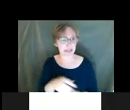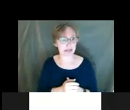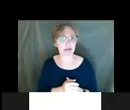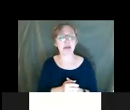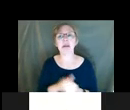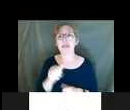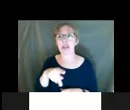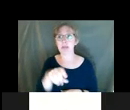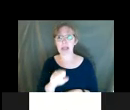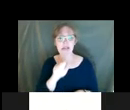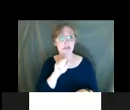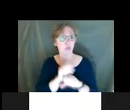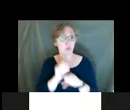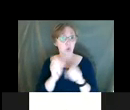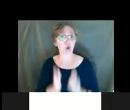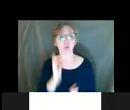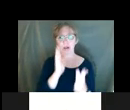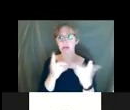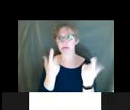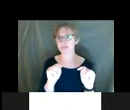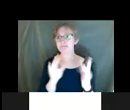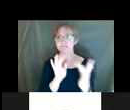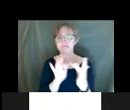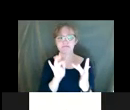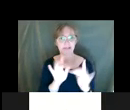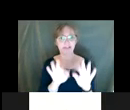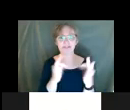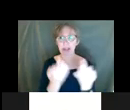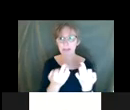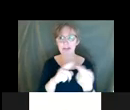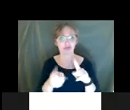friends, neighbors, and other community-based services.